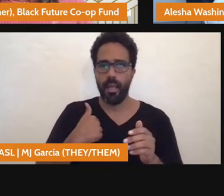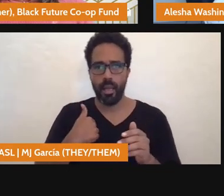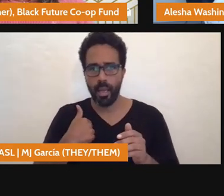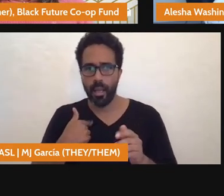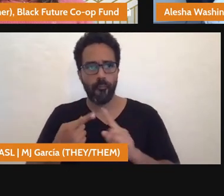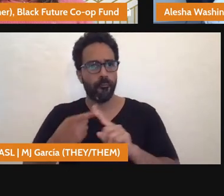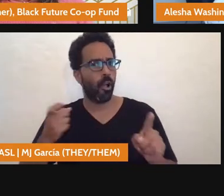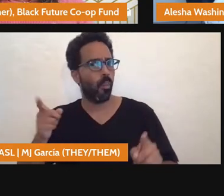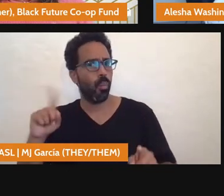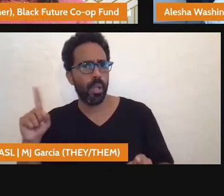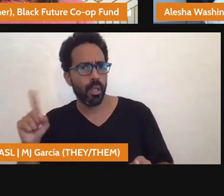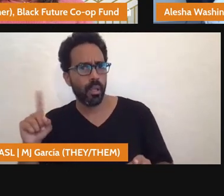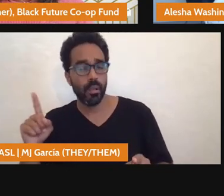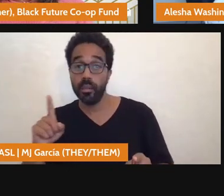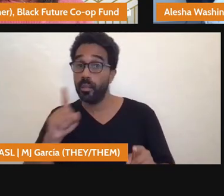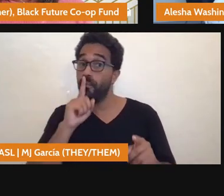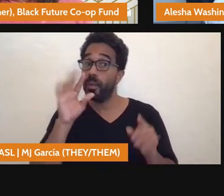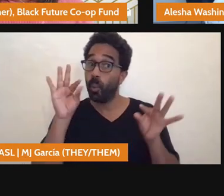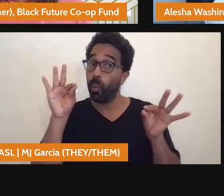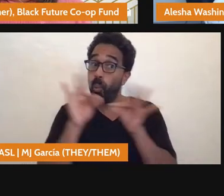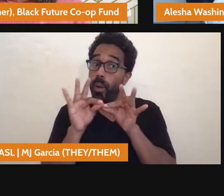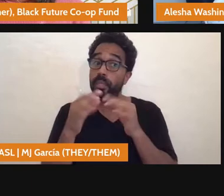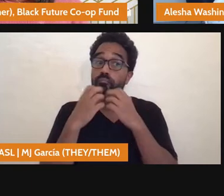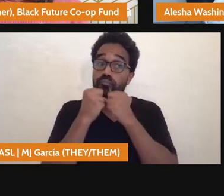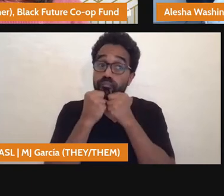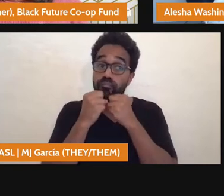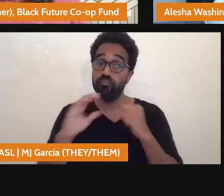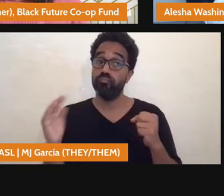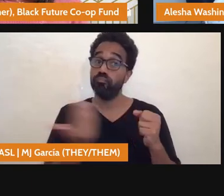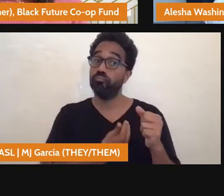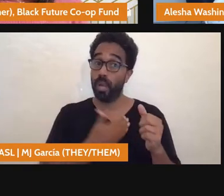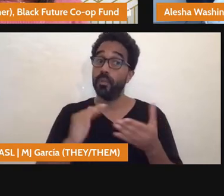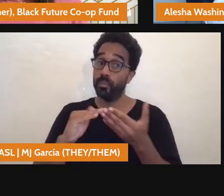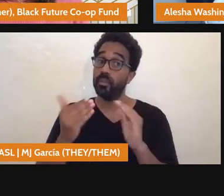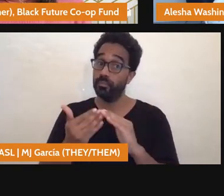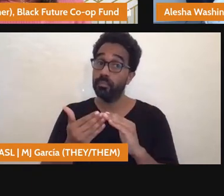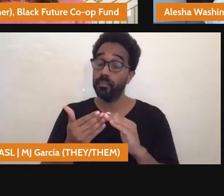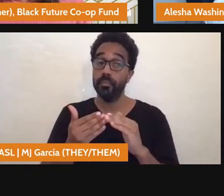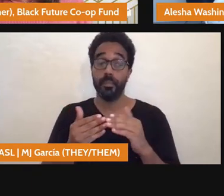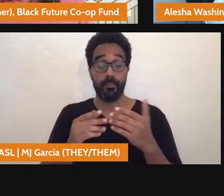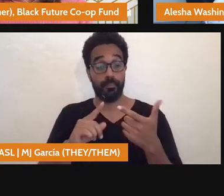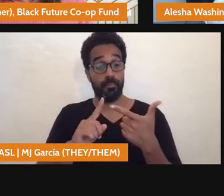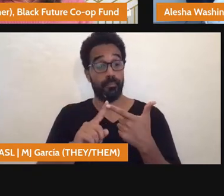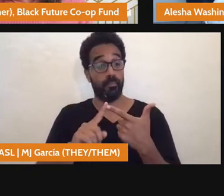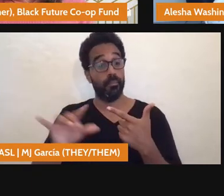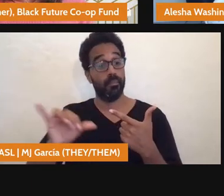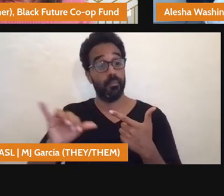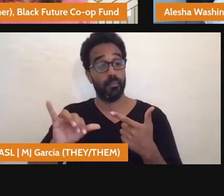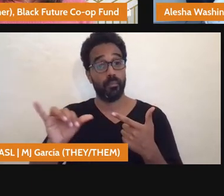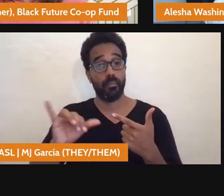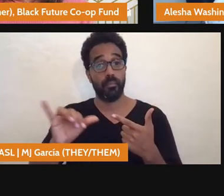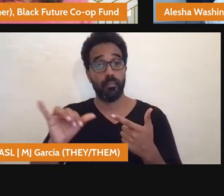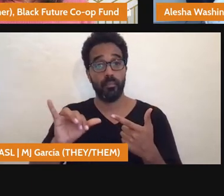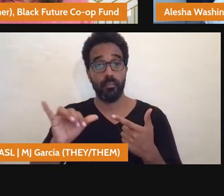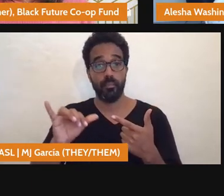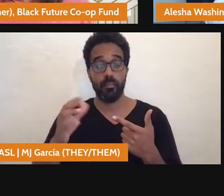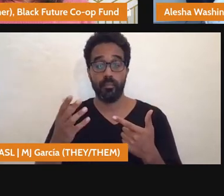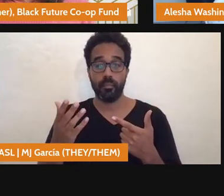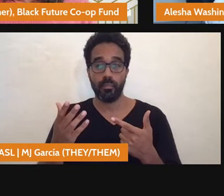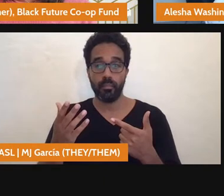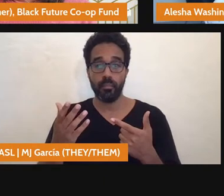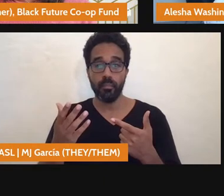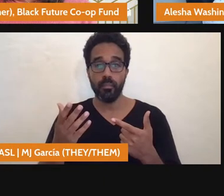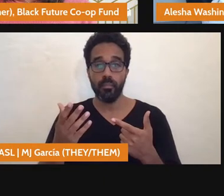is useful to us in our community, yeah. Right? And it's not centered in that